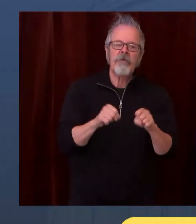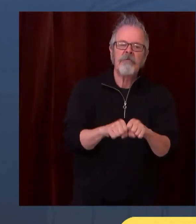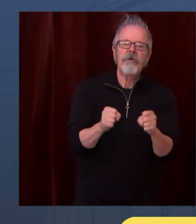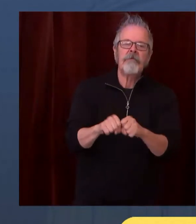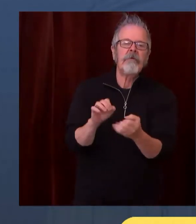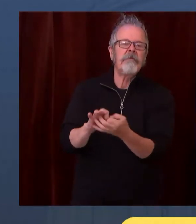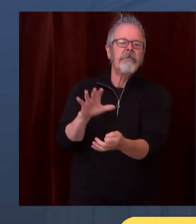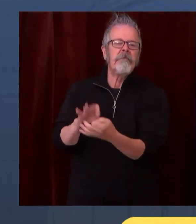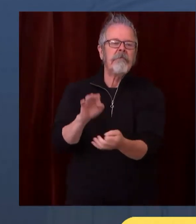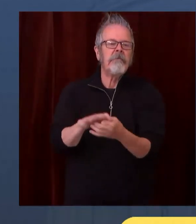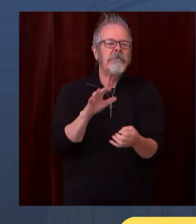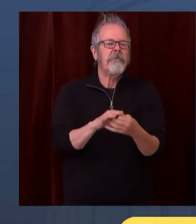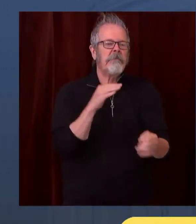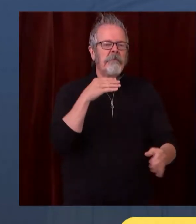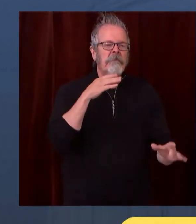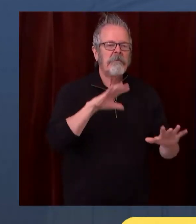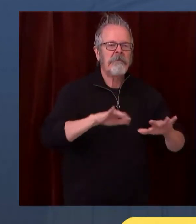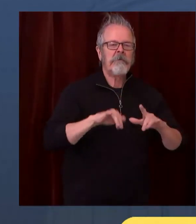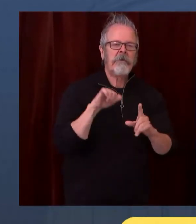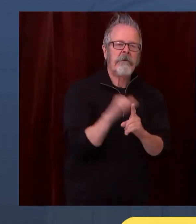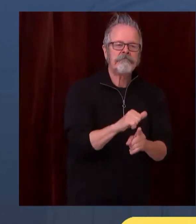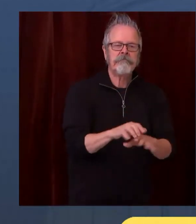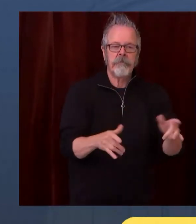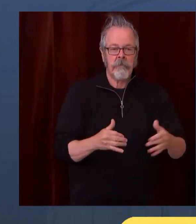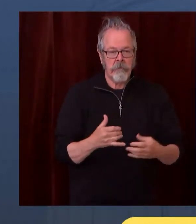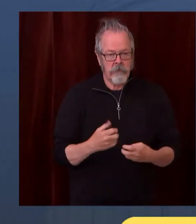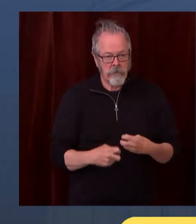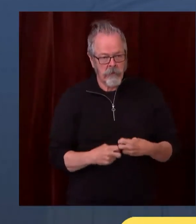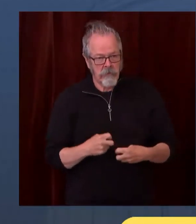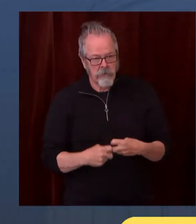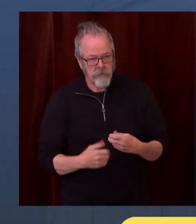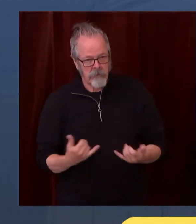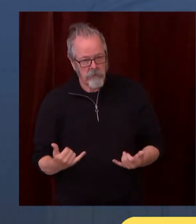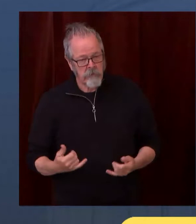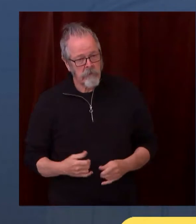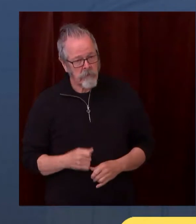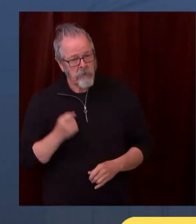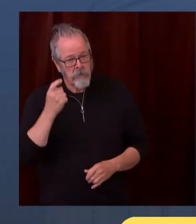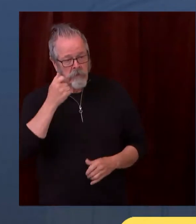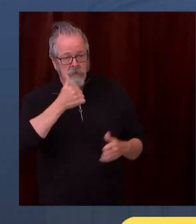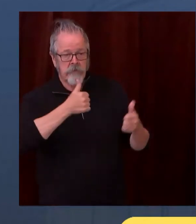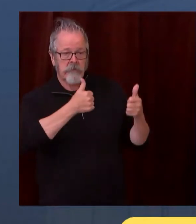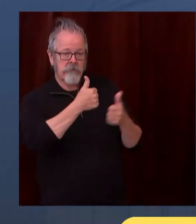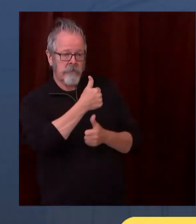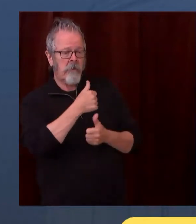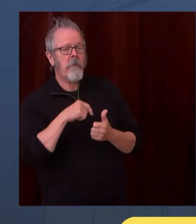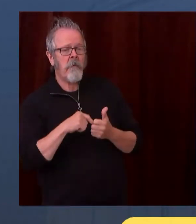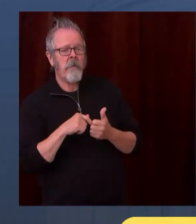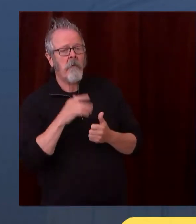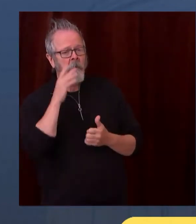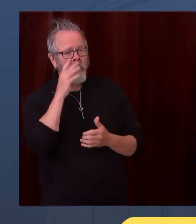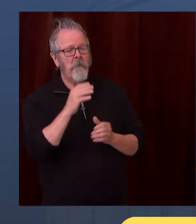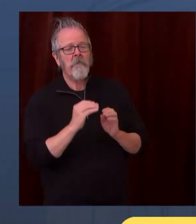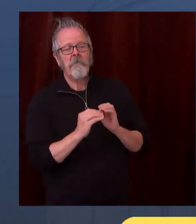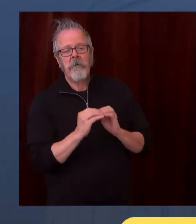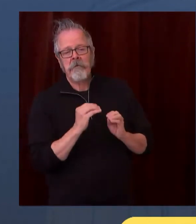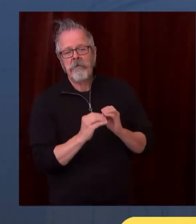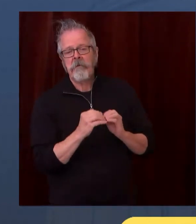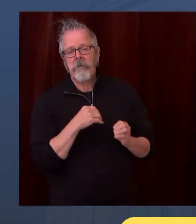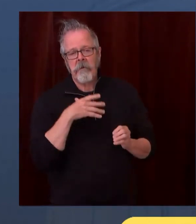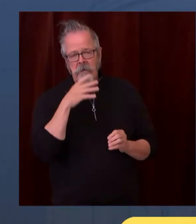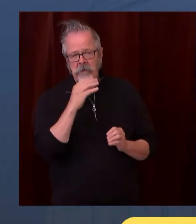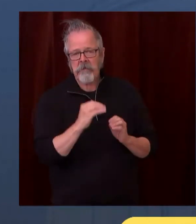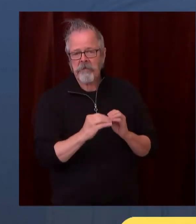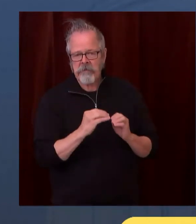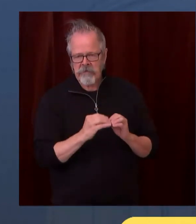to replace what they broke. Their plans to do that are uncertain to me. So between those two renditions